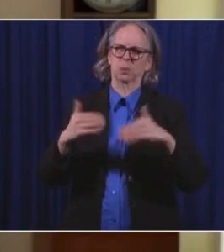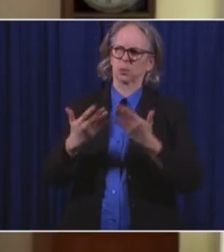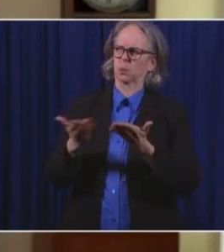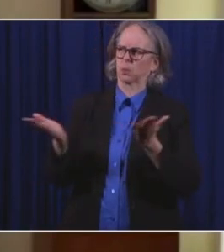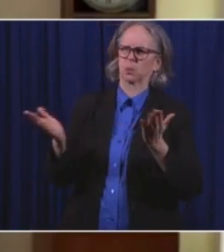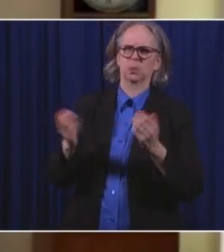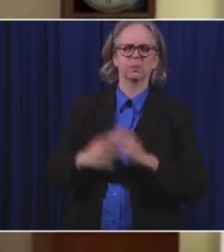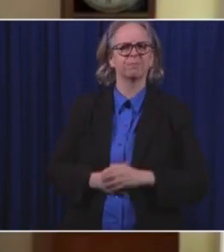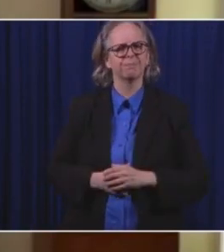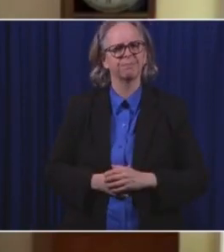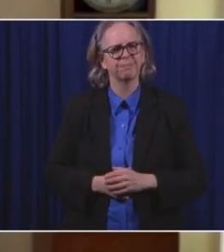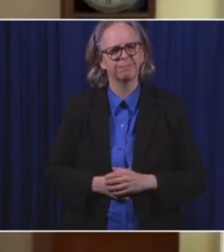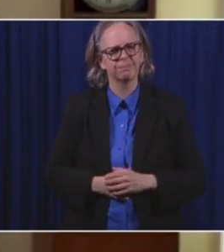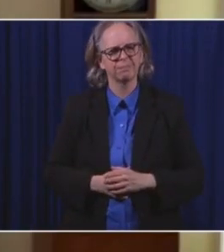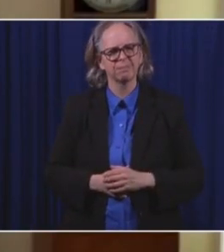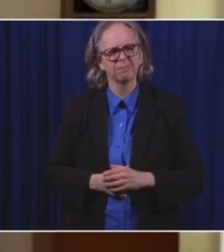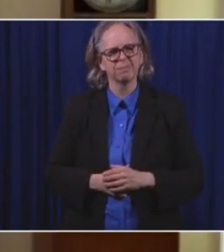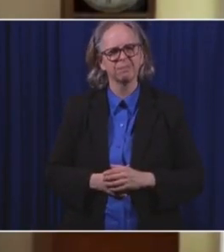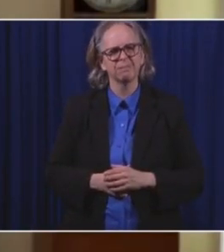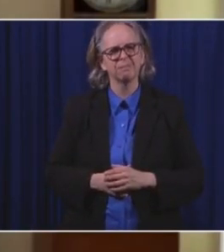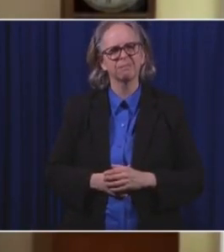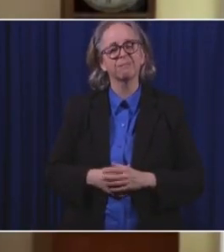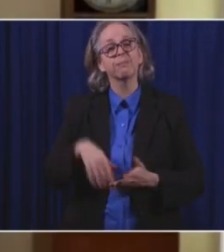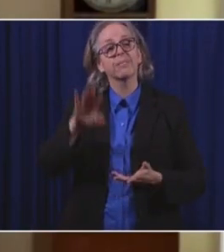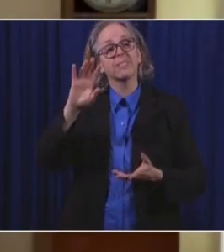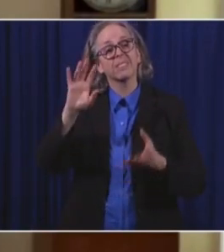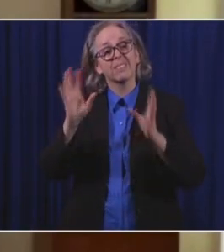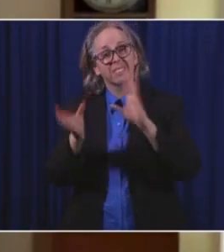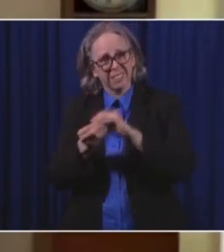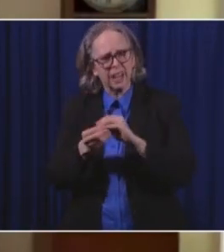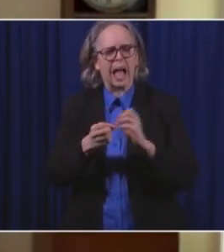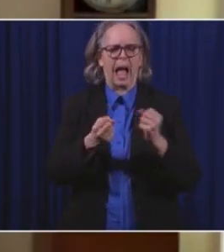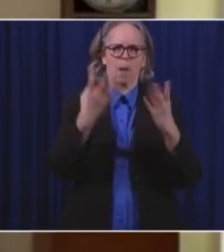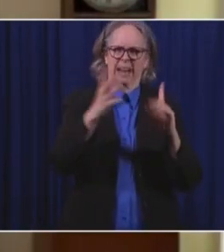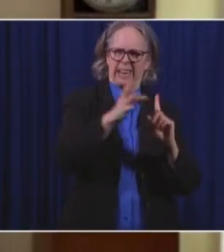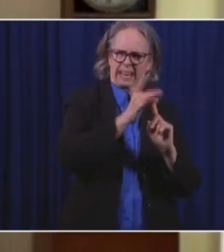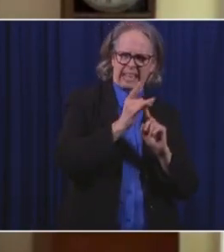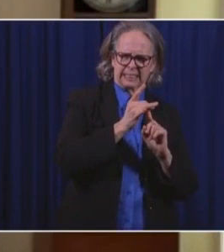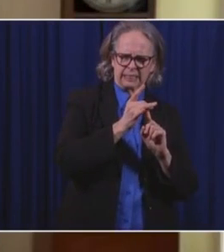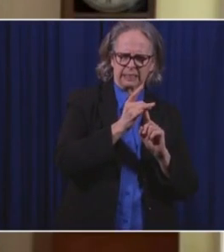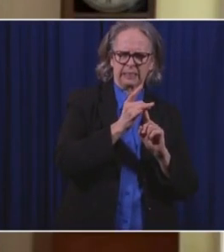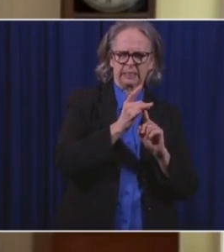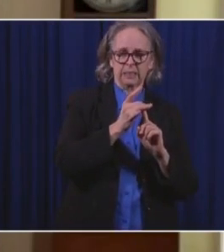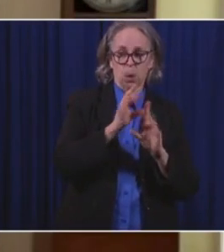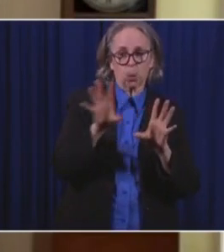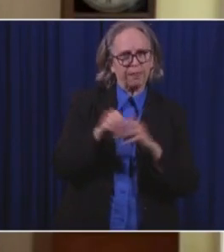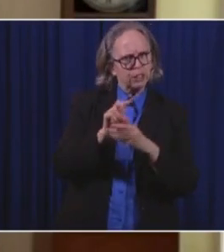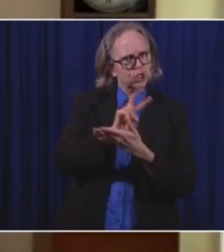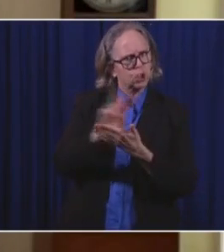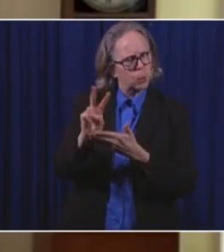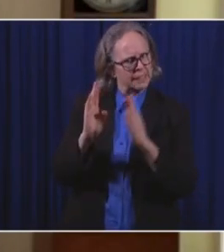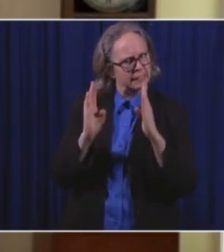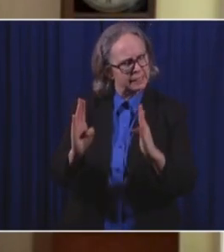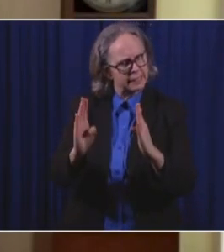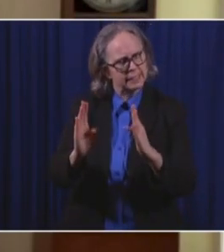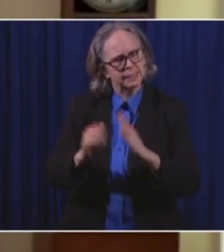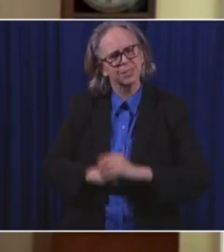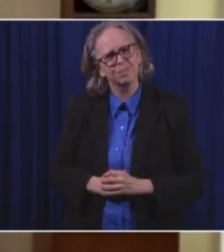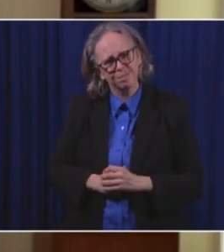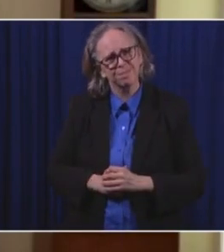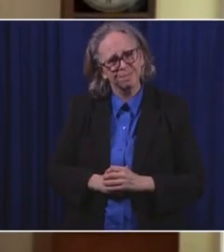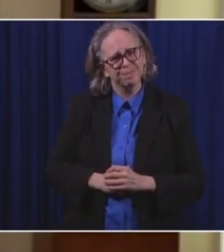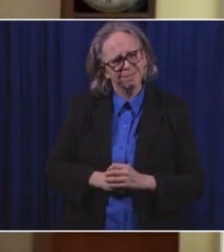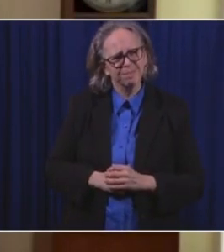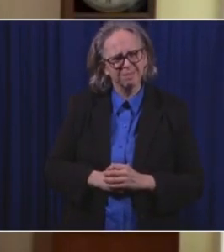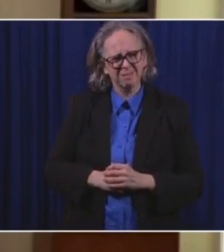by incidence, number of cases reported in the last 2 weeks. As you will see at the top of